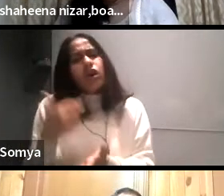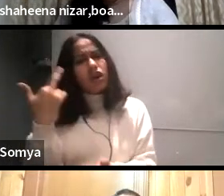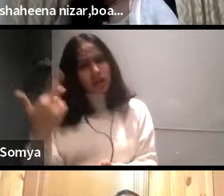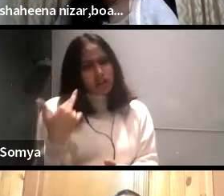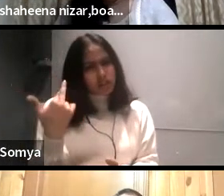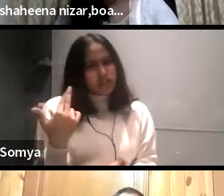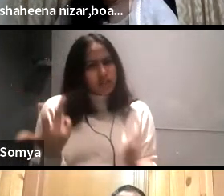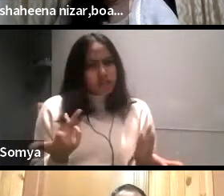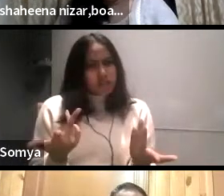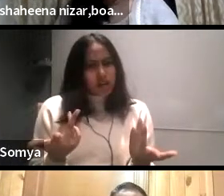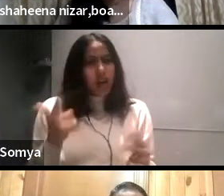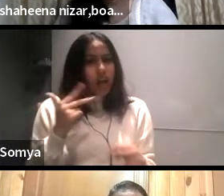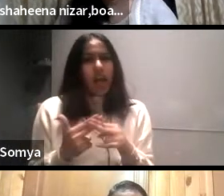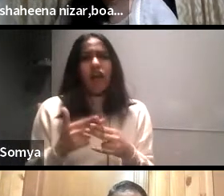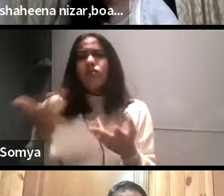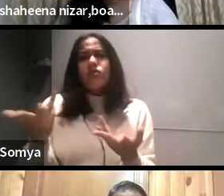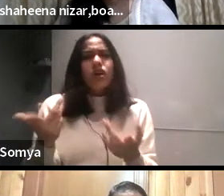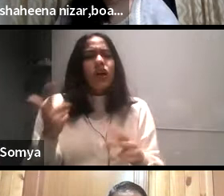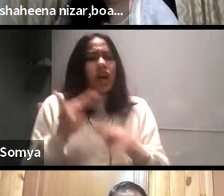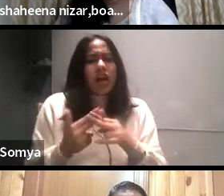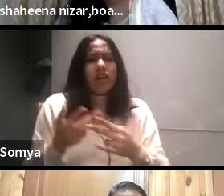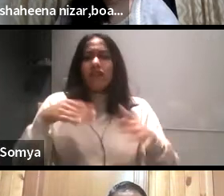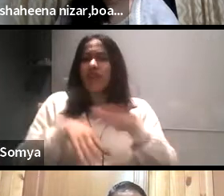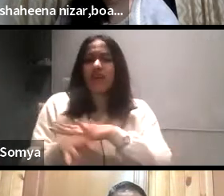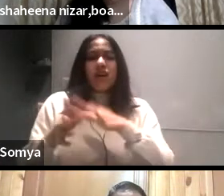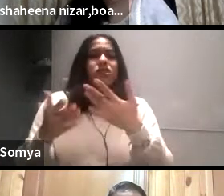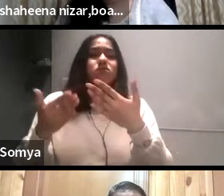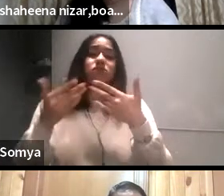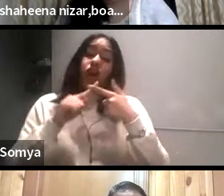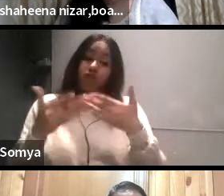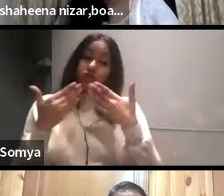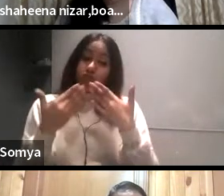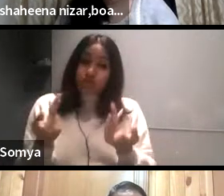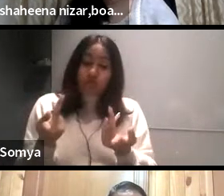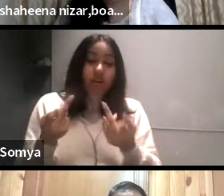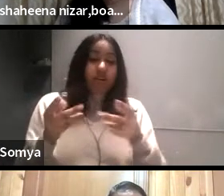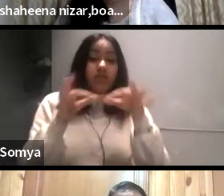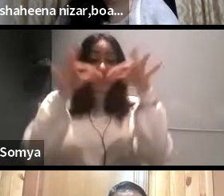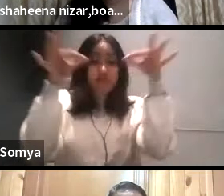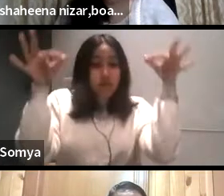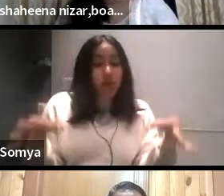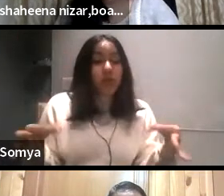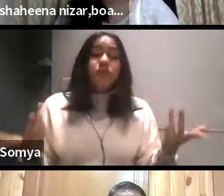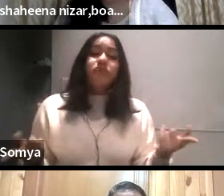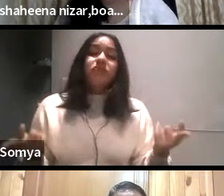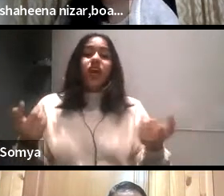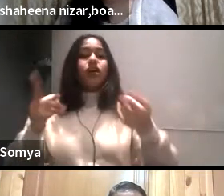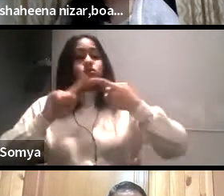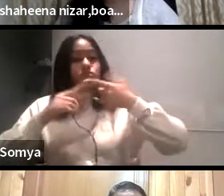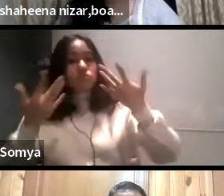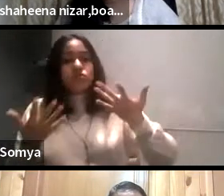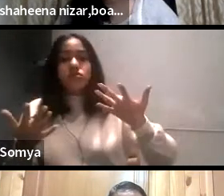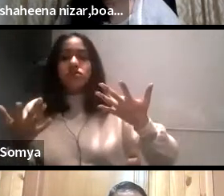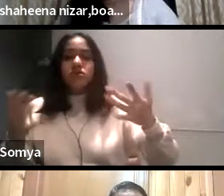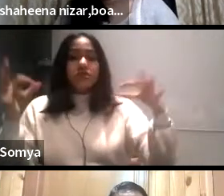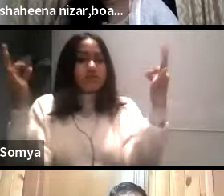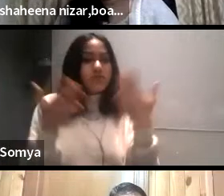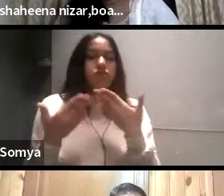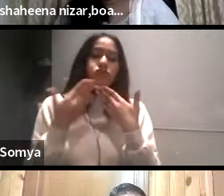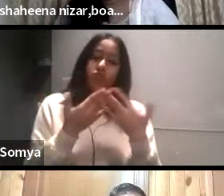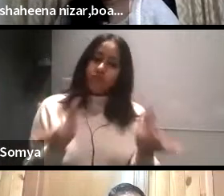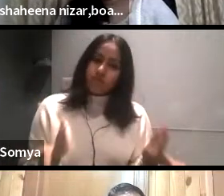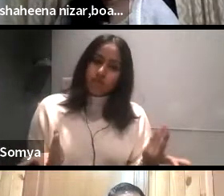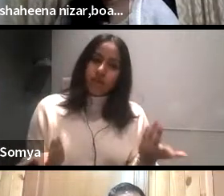Because they don't get into the formal education system. They go to either special schools or they come